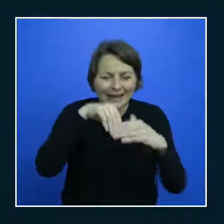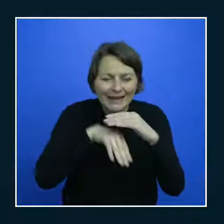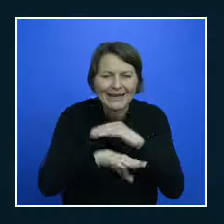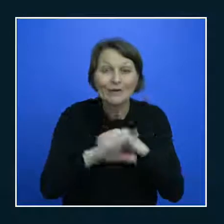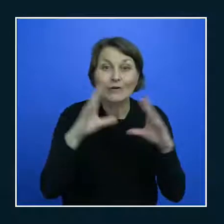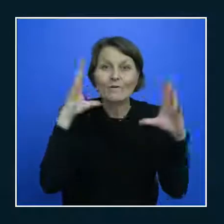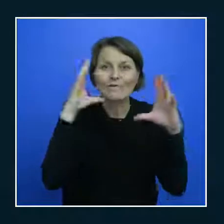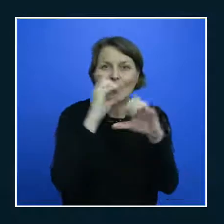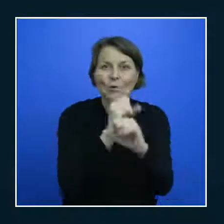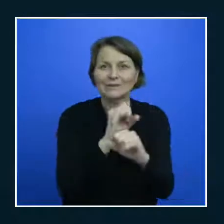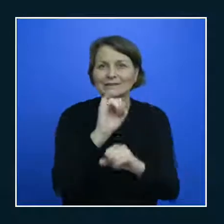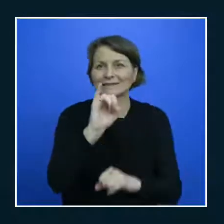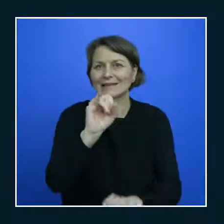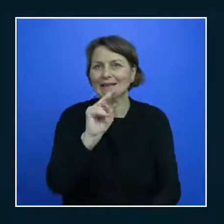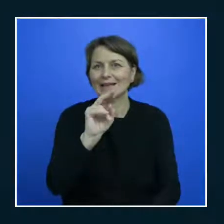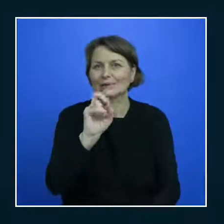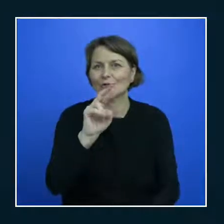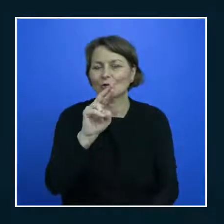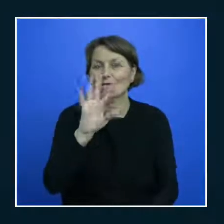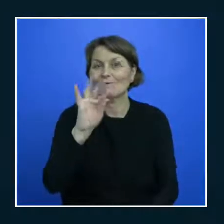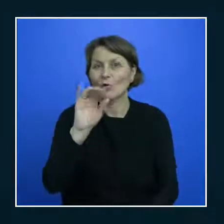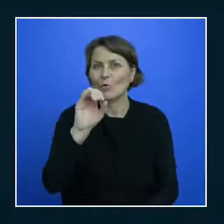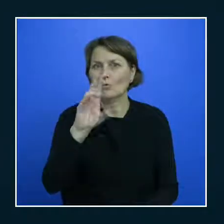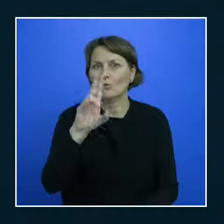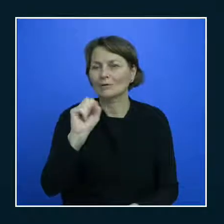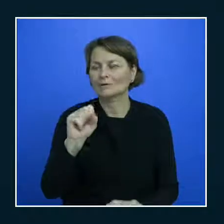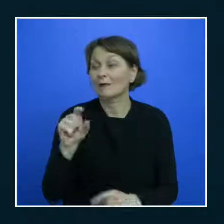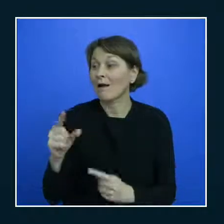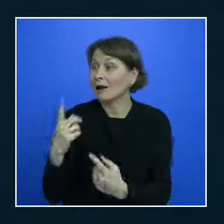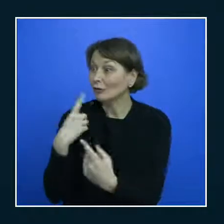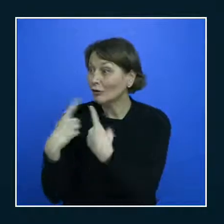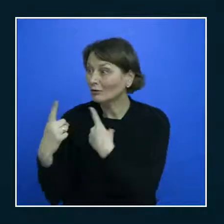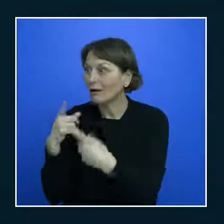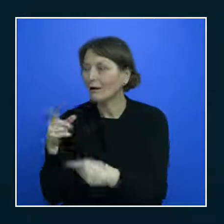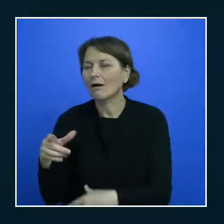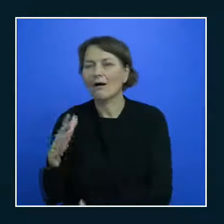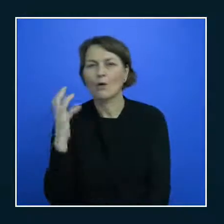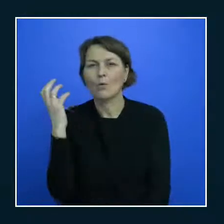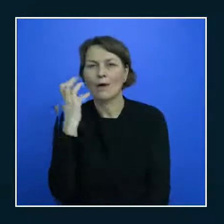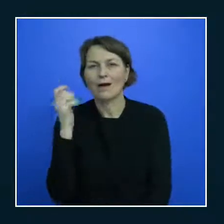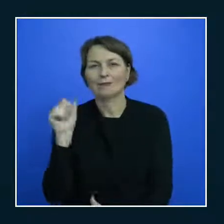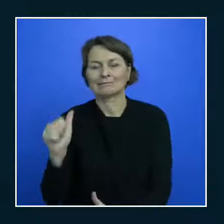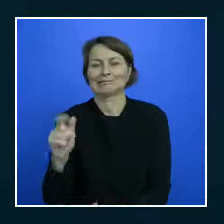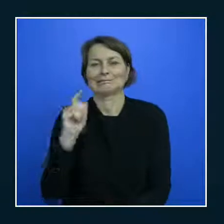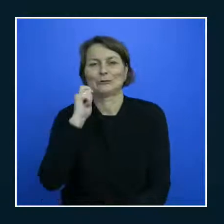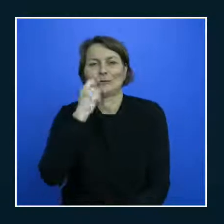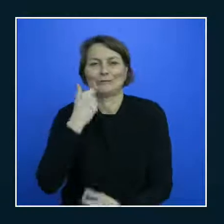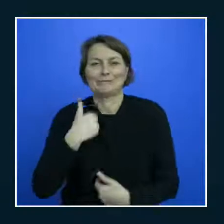cool. And that was super, super cool to talk to her, by the way. That was mine.